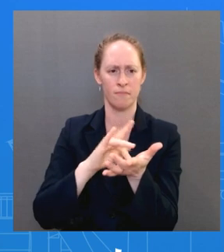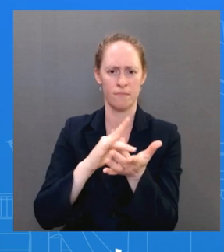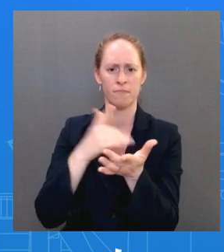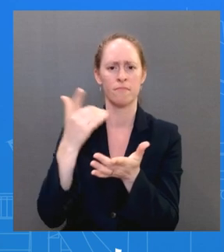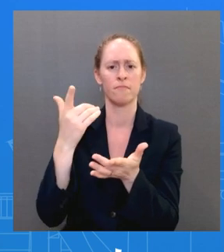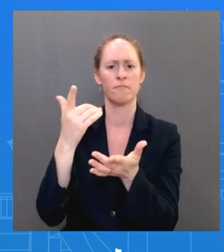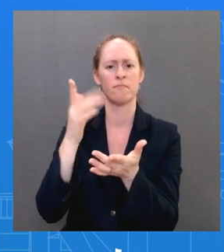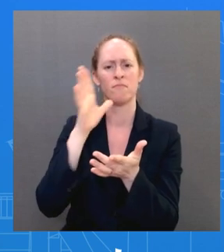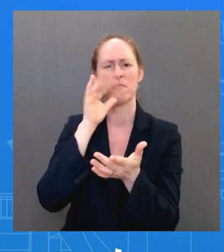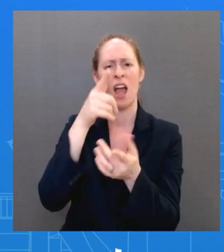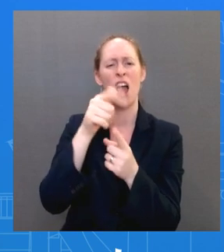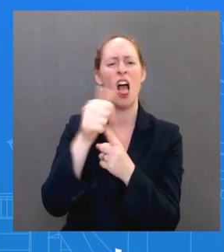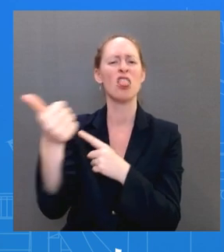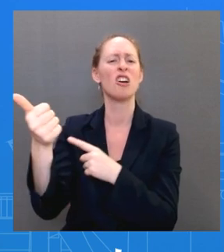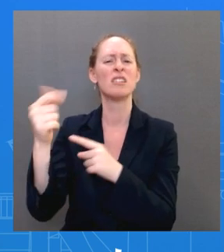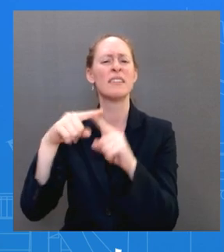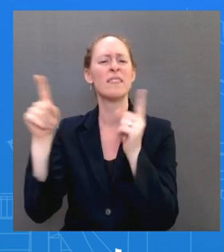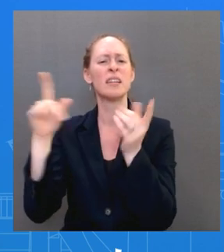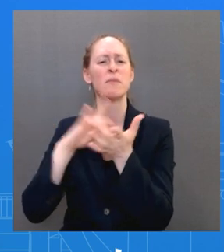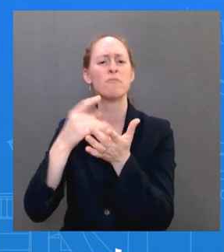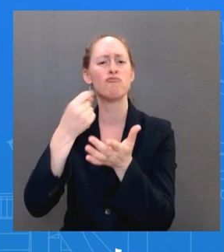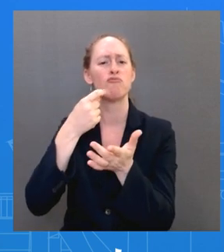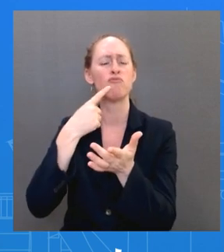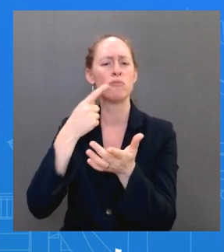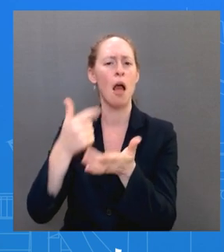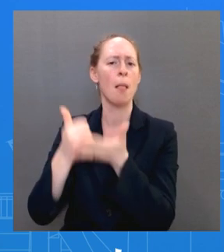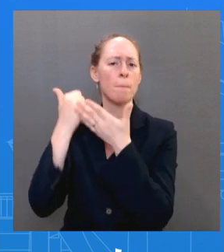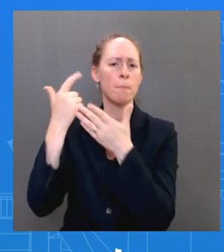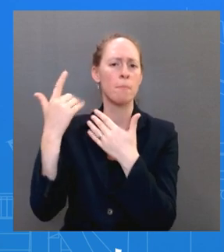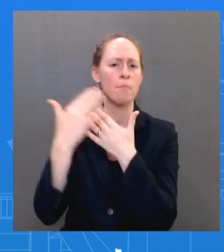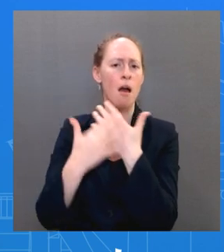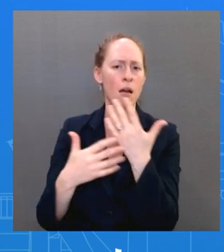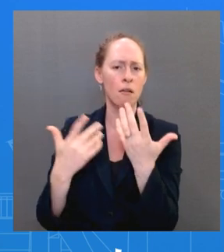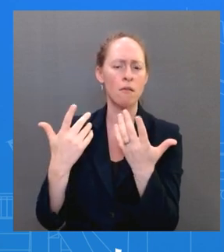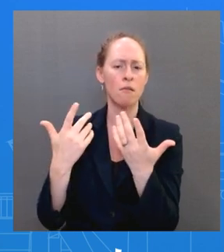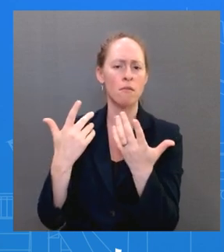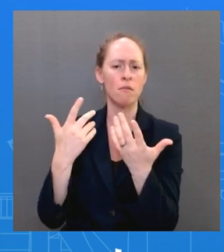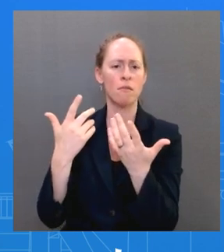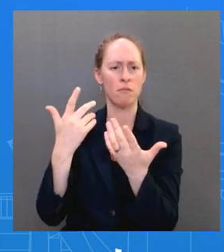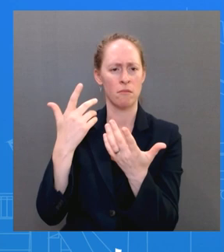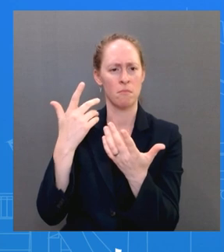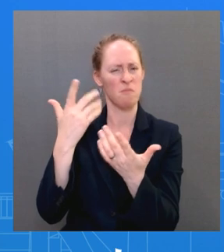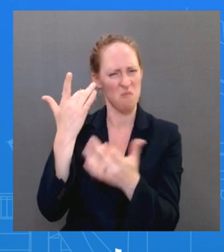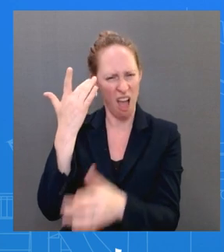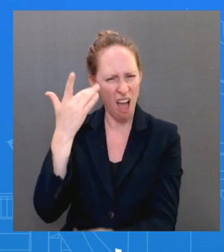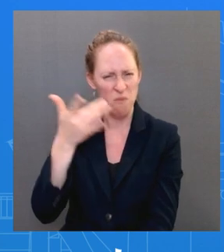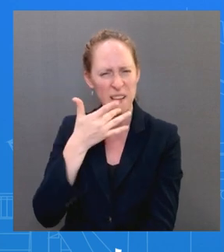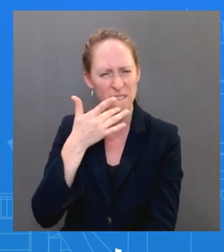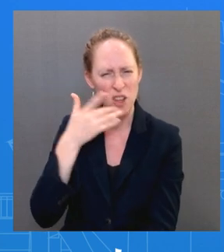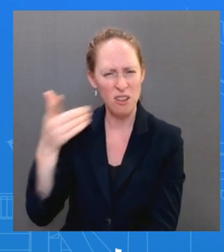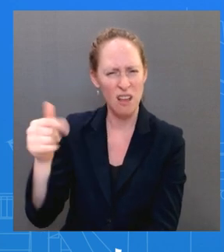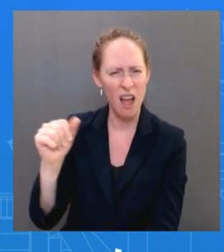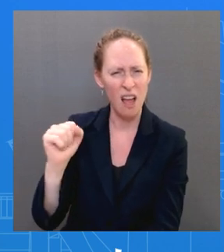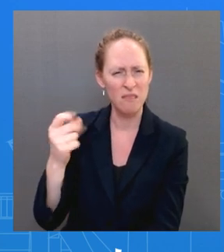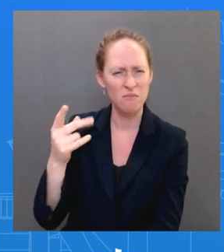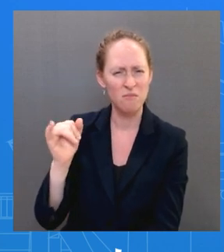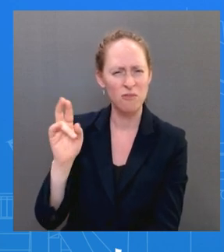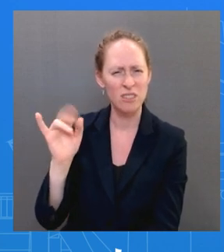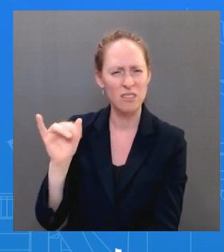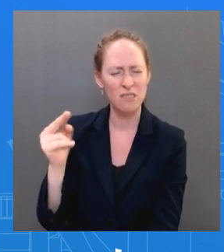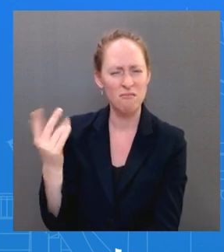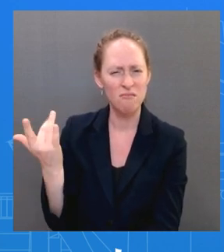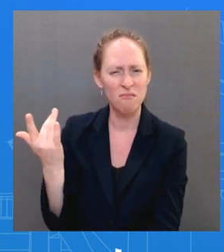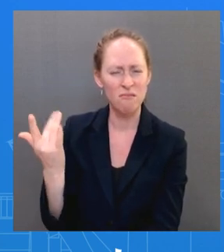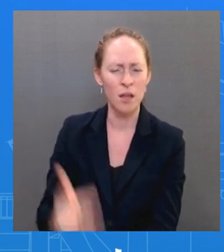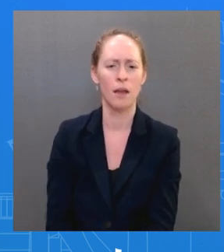different ways of doing this. What I know is that I spoke to Dr. O'Connor. He has consulted, and again, we had a plan that,